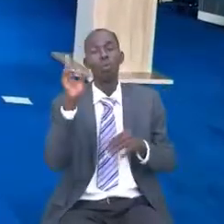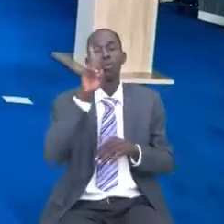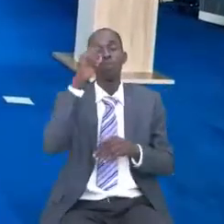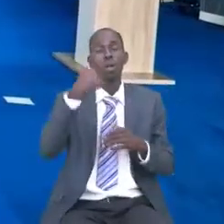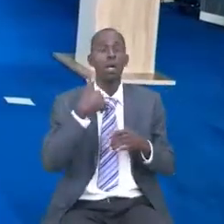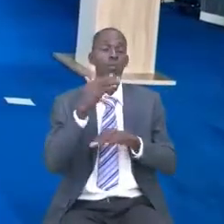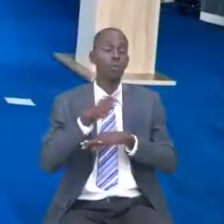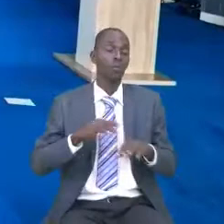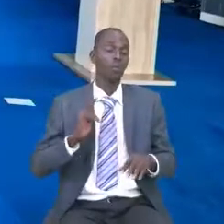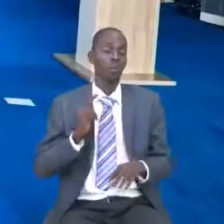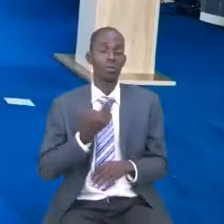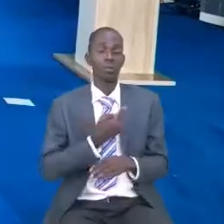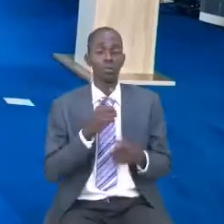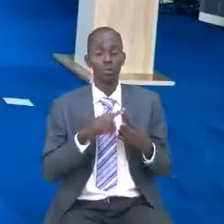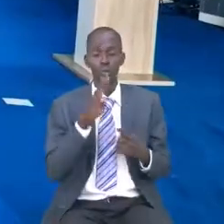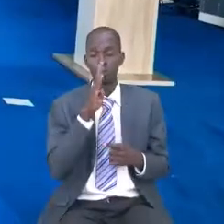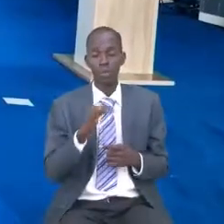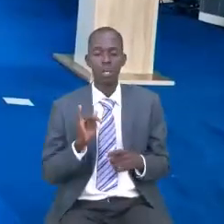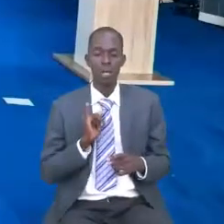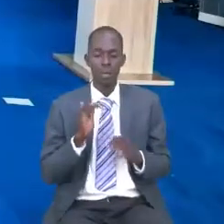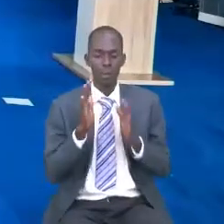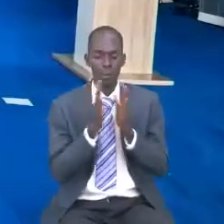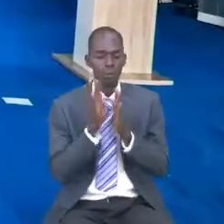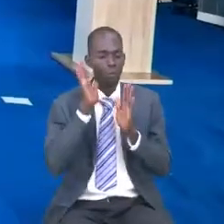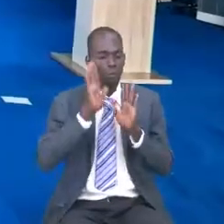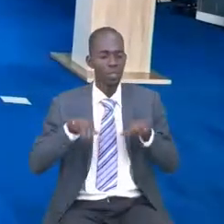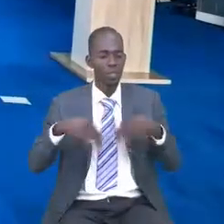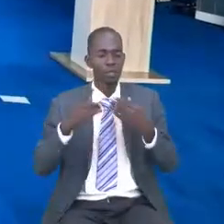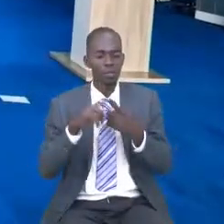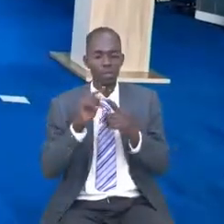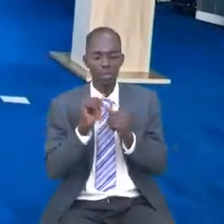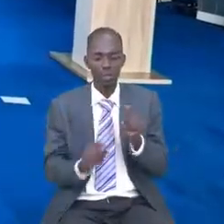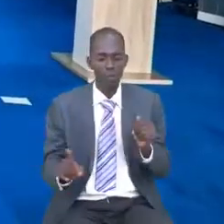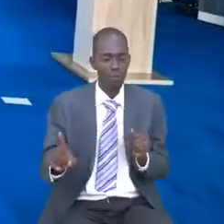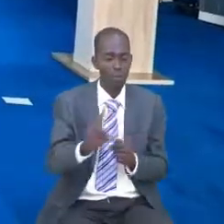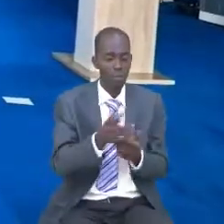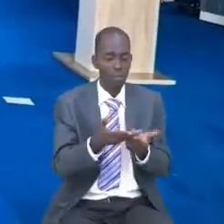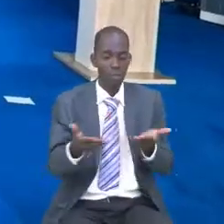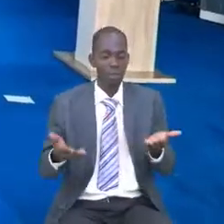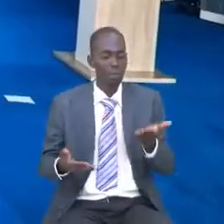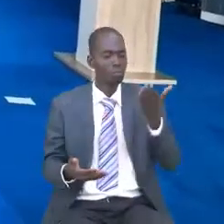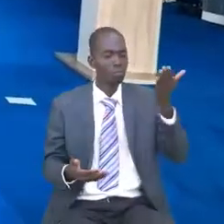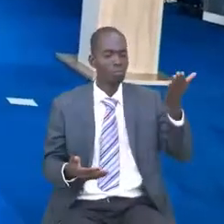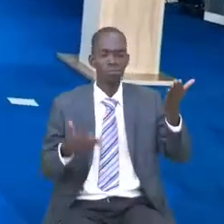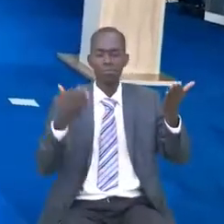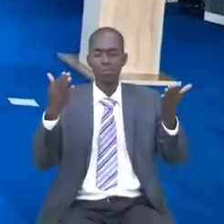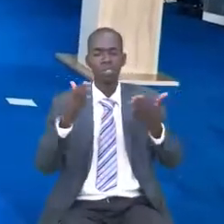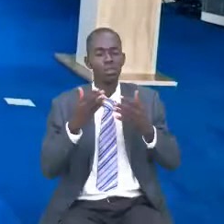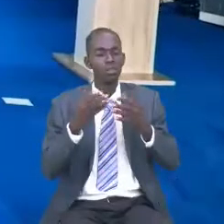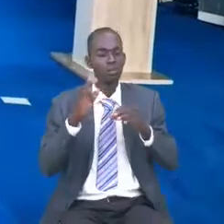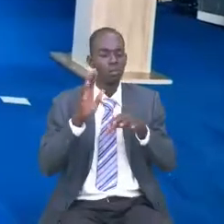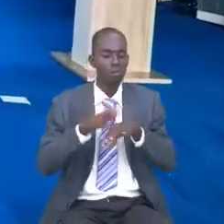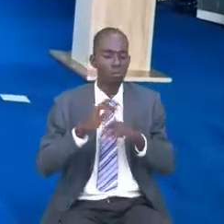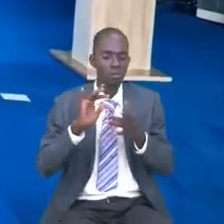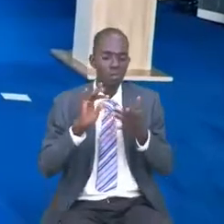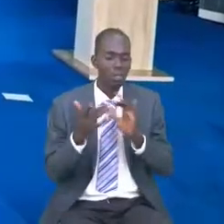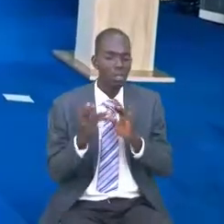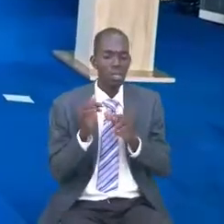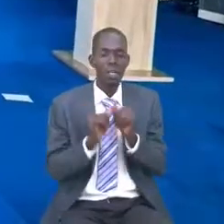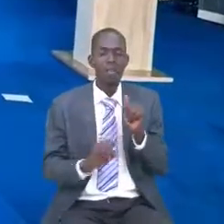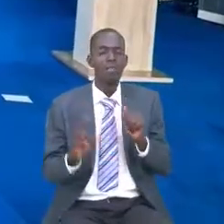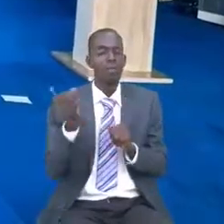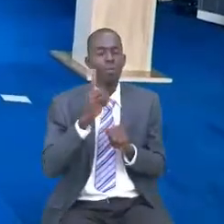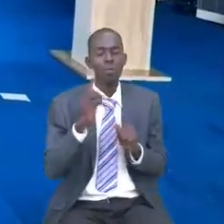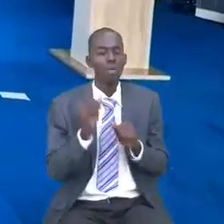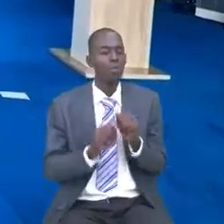I pray you grant to everyone here, there, online, everywhere, all over